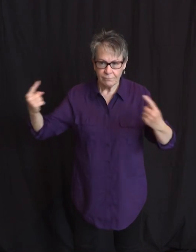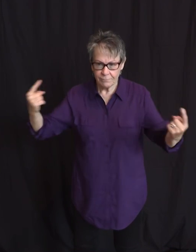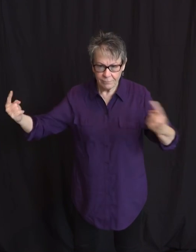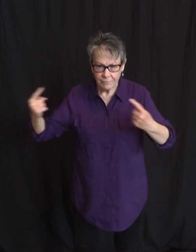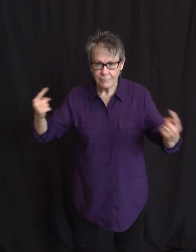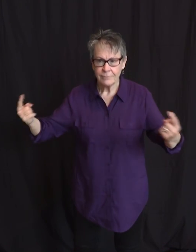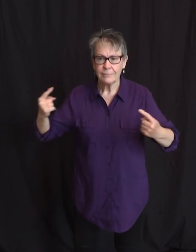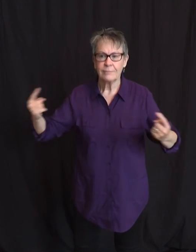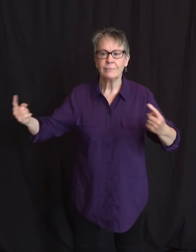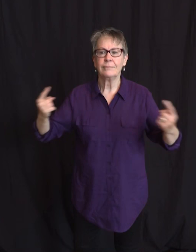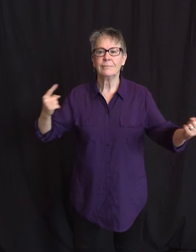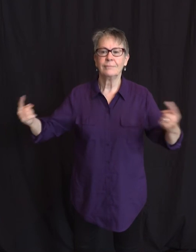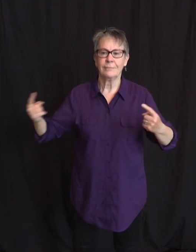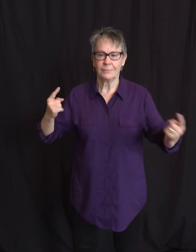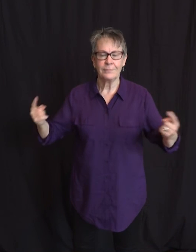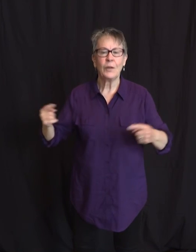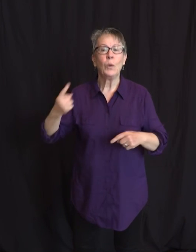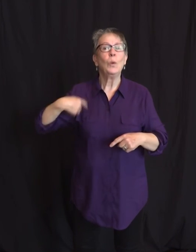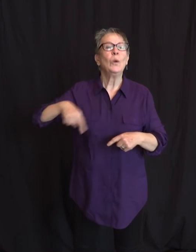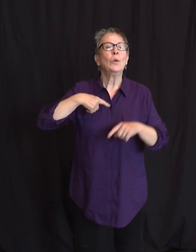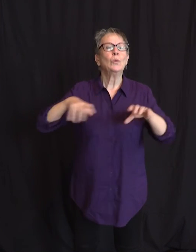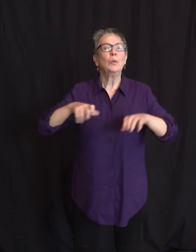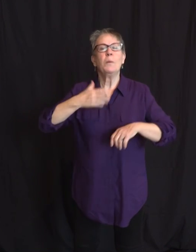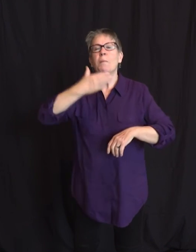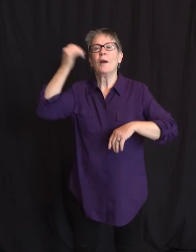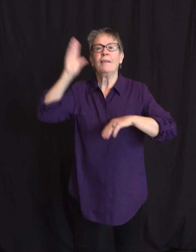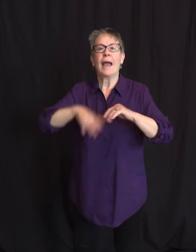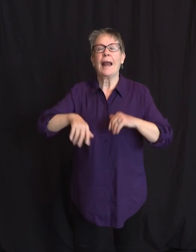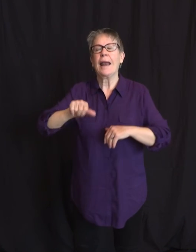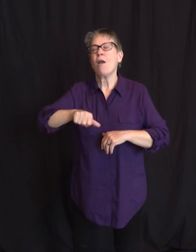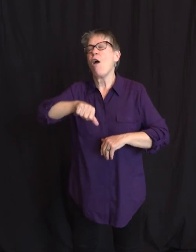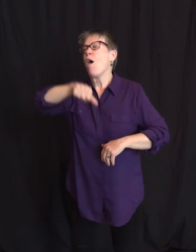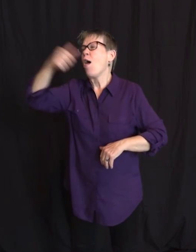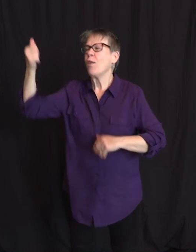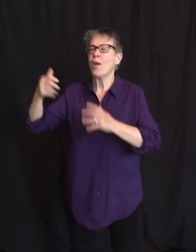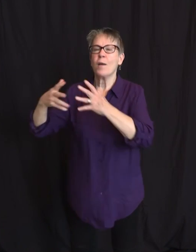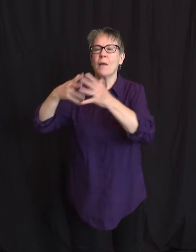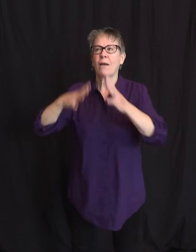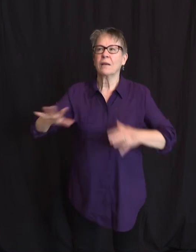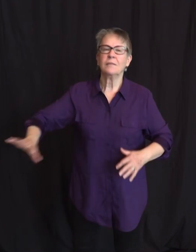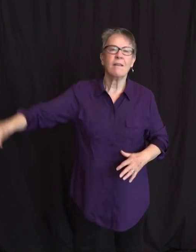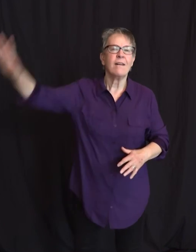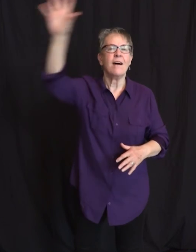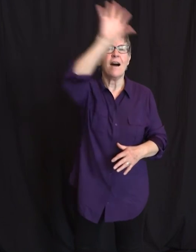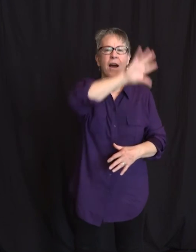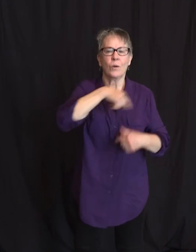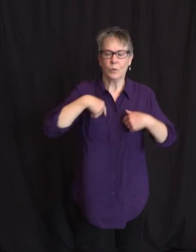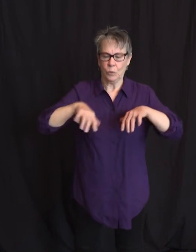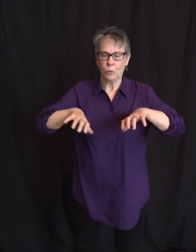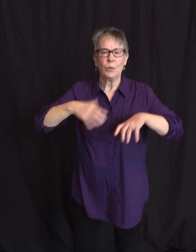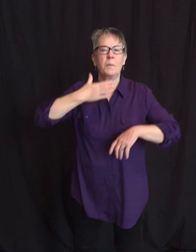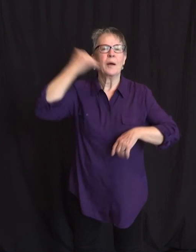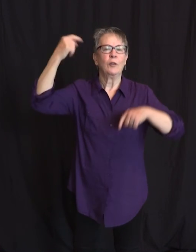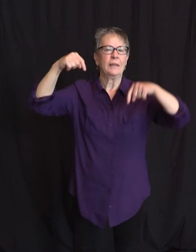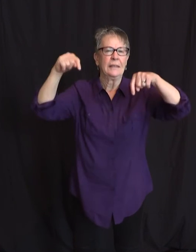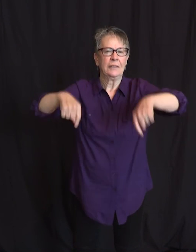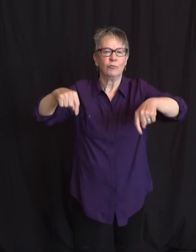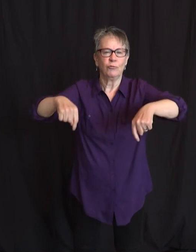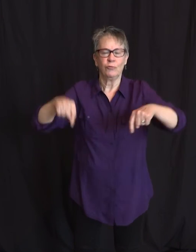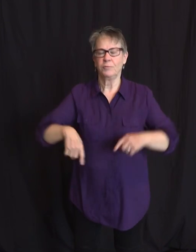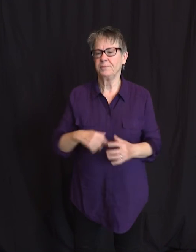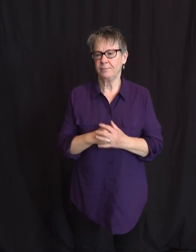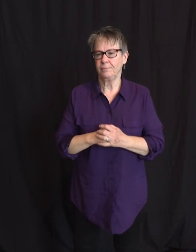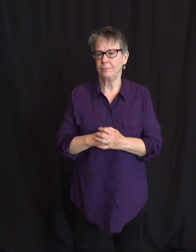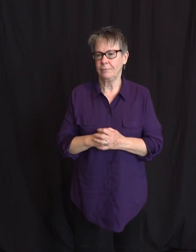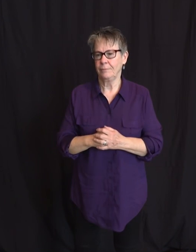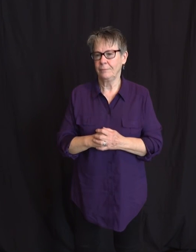than any American state. And the extent to which that continues, that will begin to answer the very good questions of what's Memorial Day look